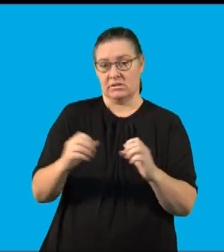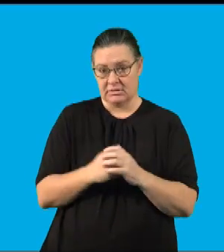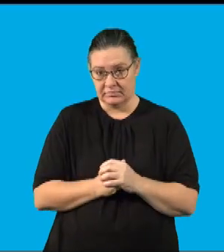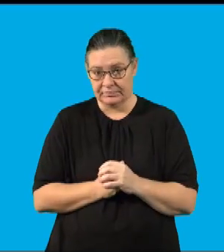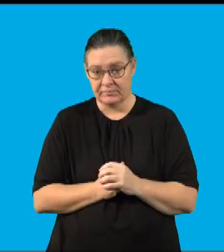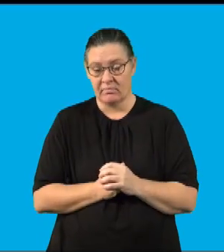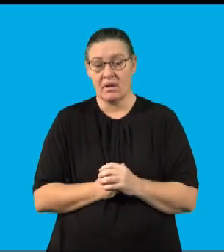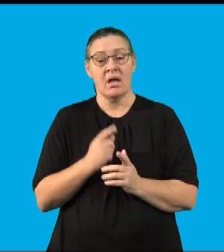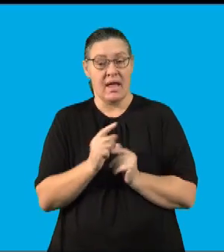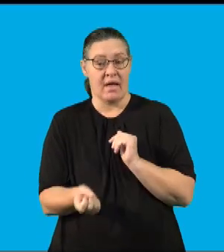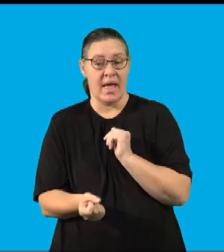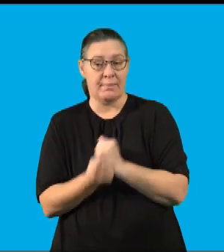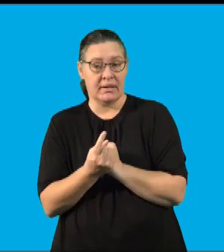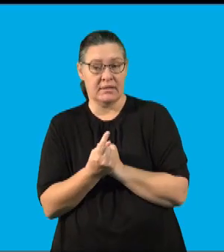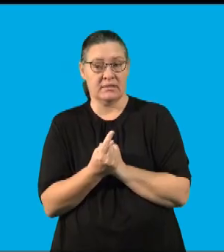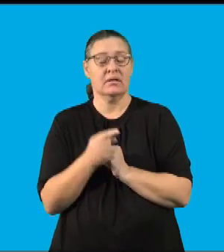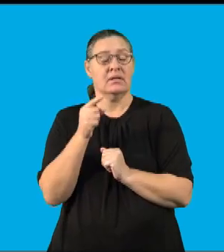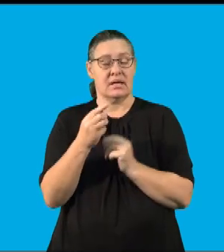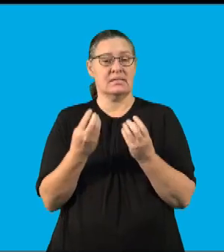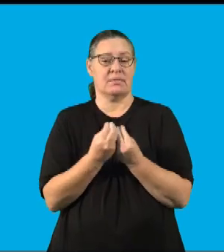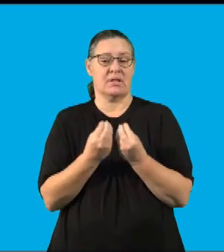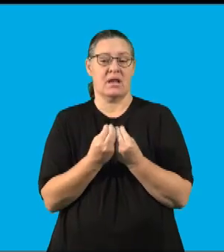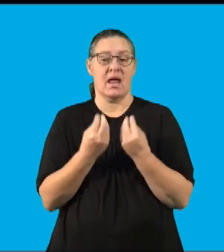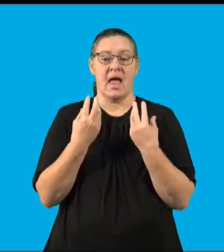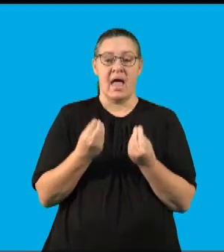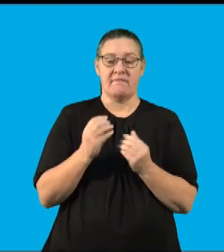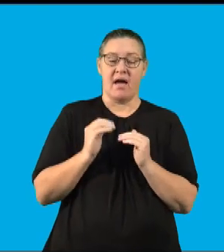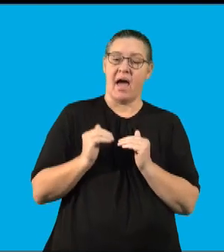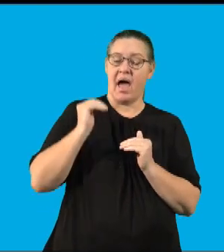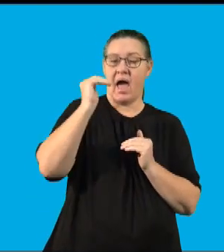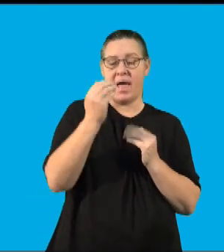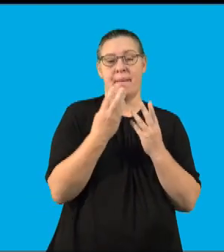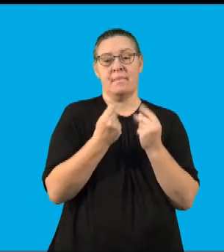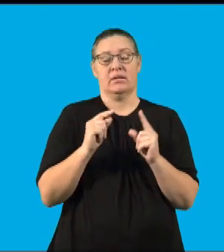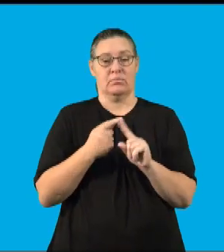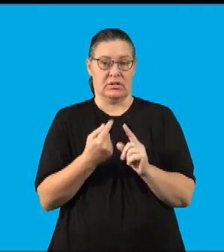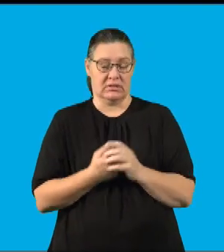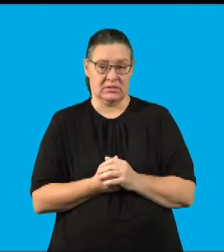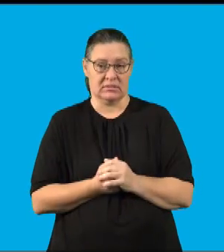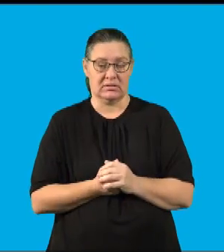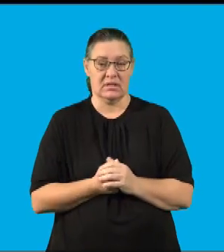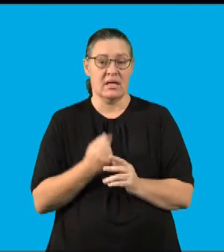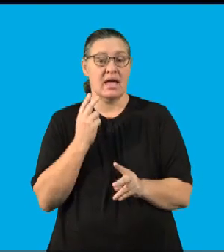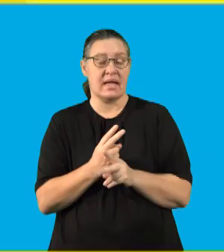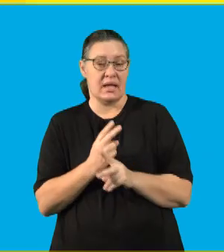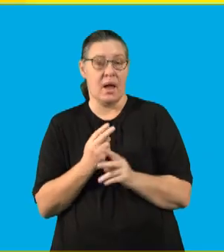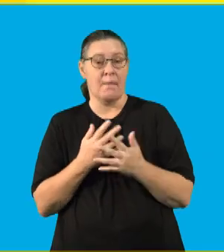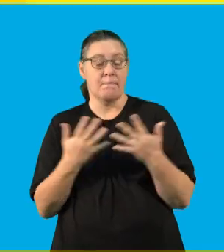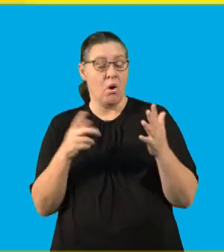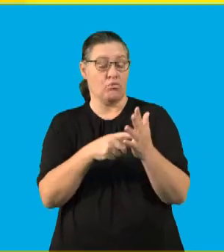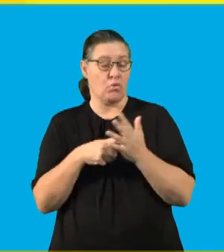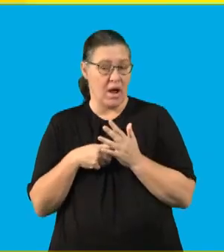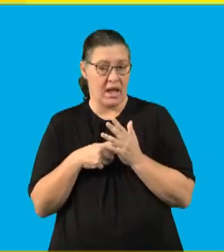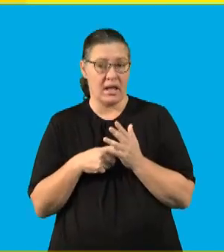respective molecules. And once that happens, these substances will have a higher melting point. So again, the more the energy